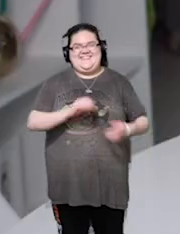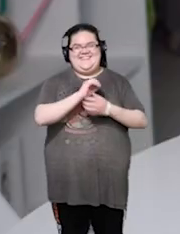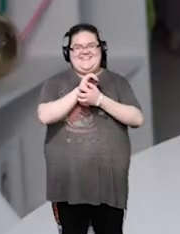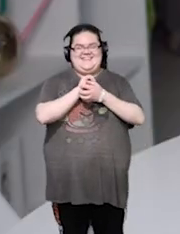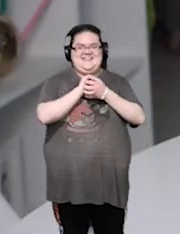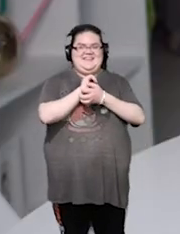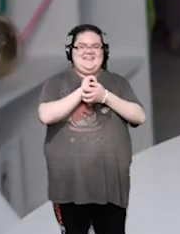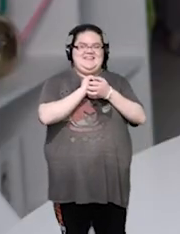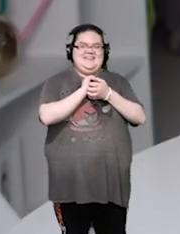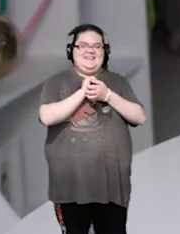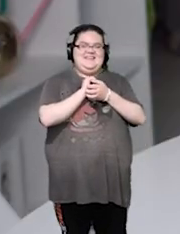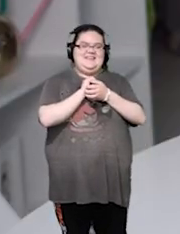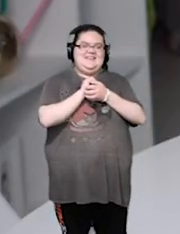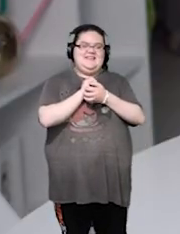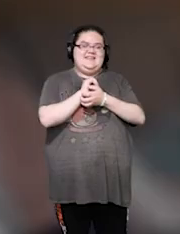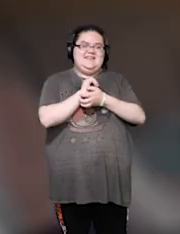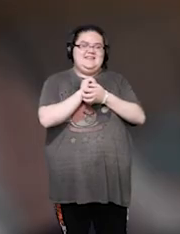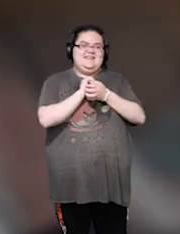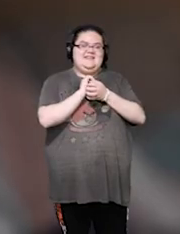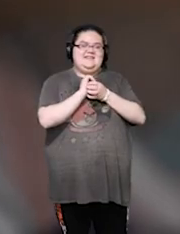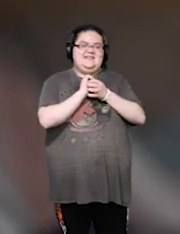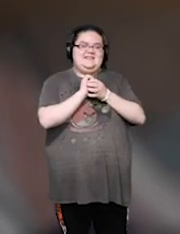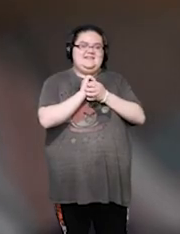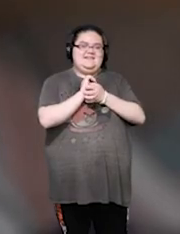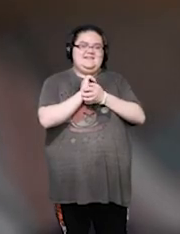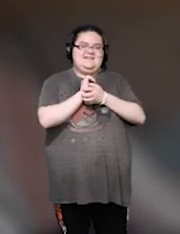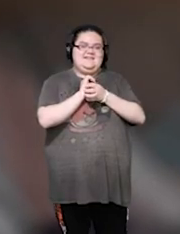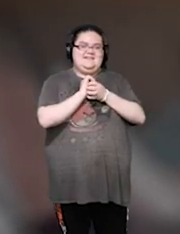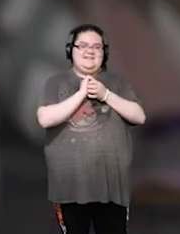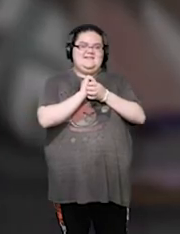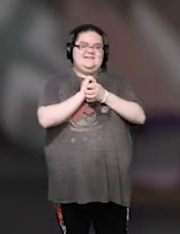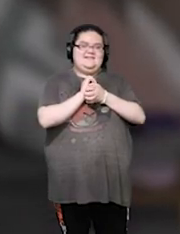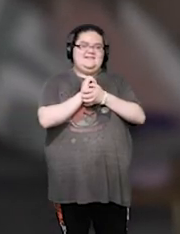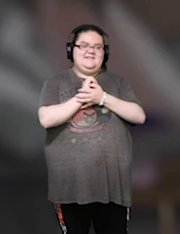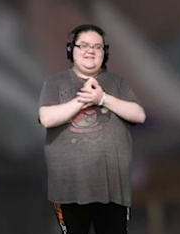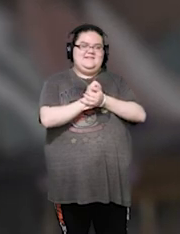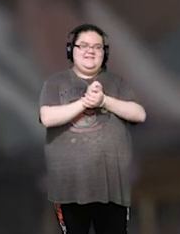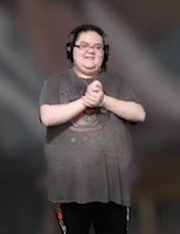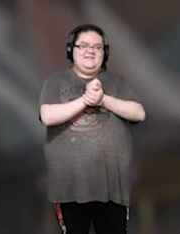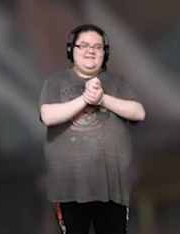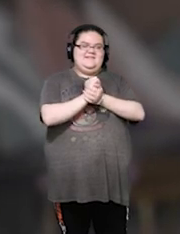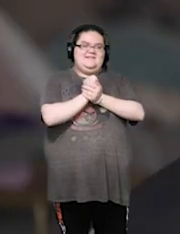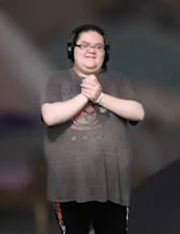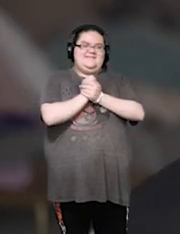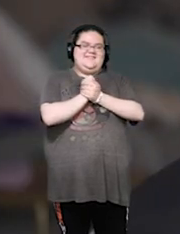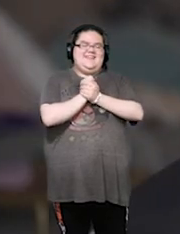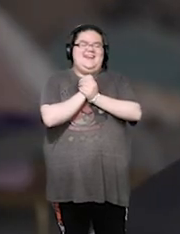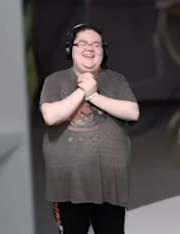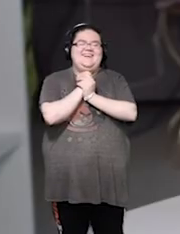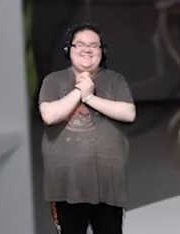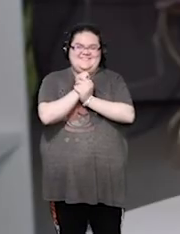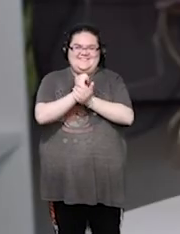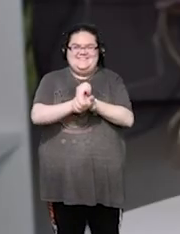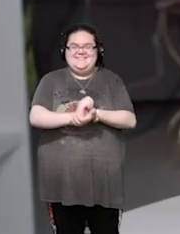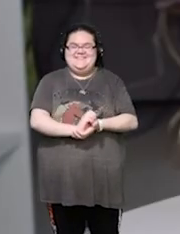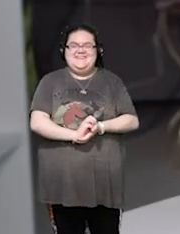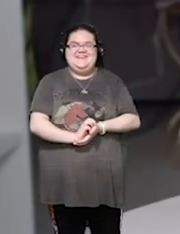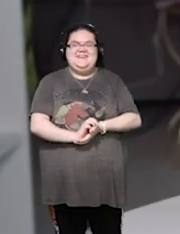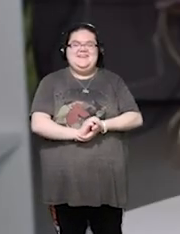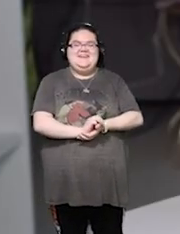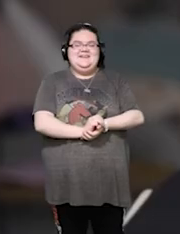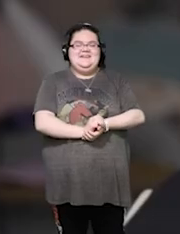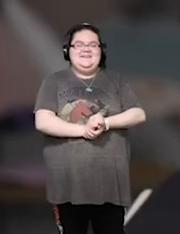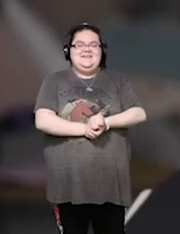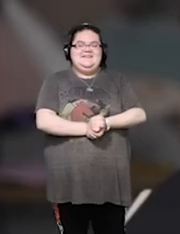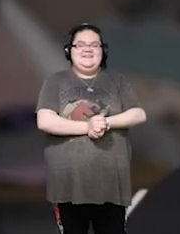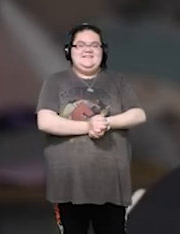am? And what on earth are these? These are crepes. These are giant crepes. Hello? It's Balenciaga. Hello? They fill a